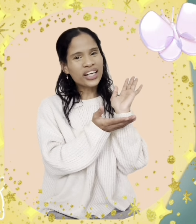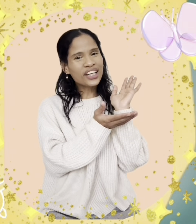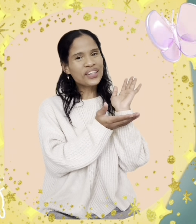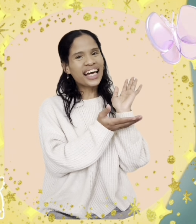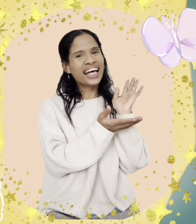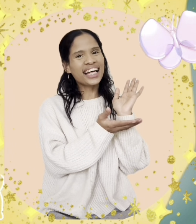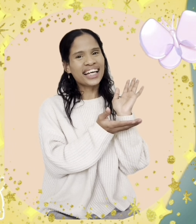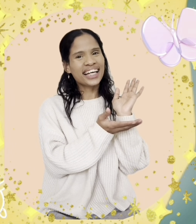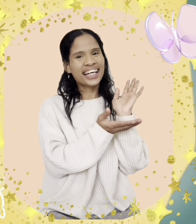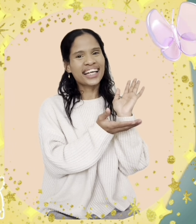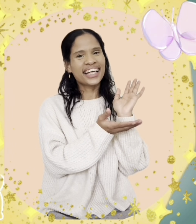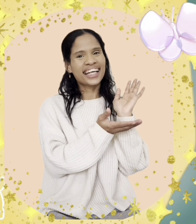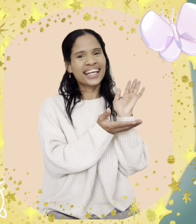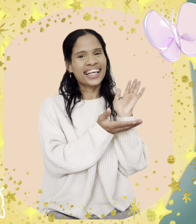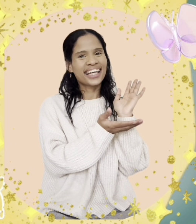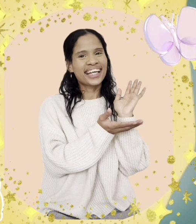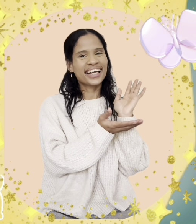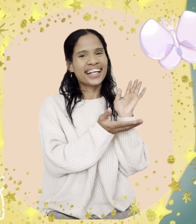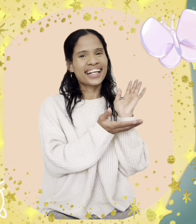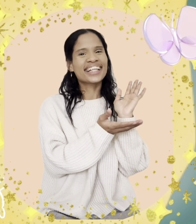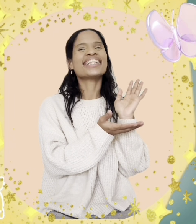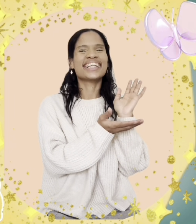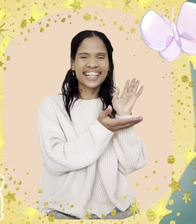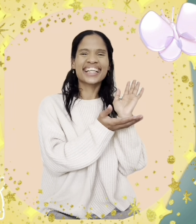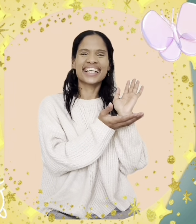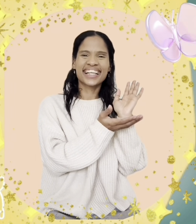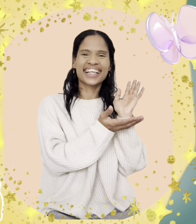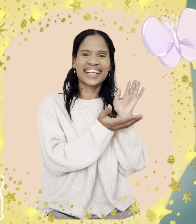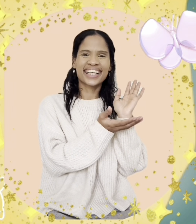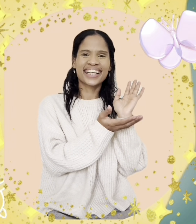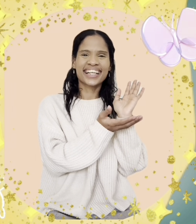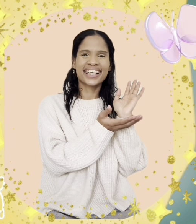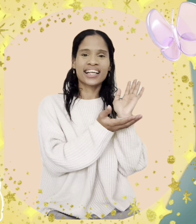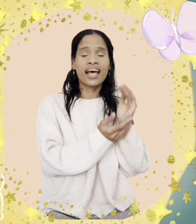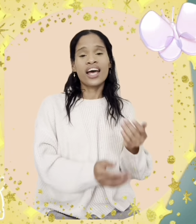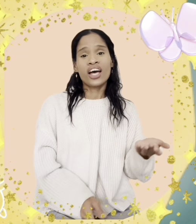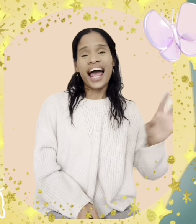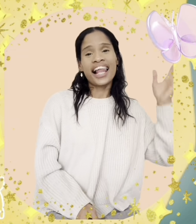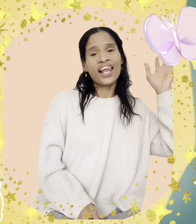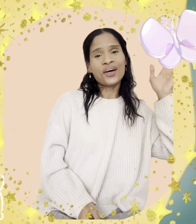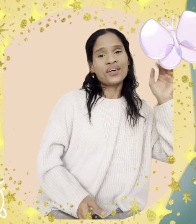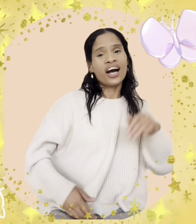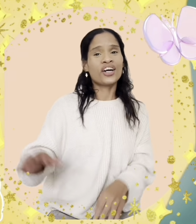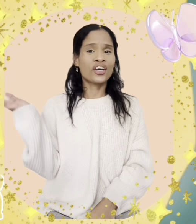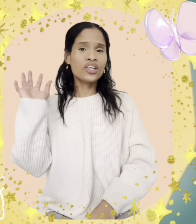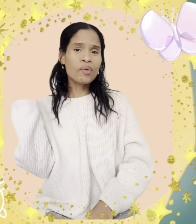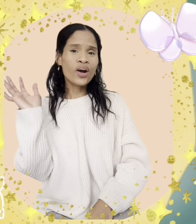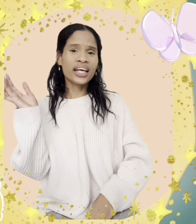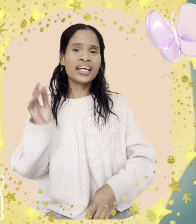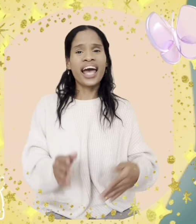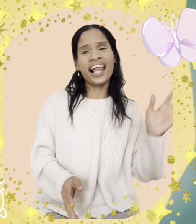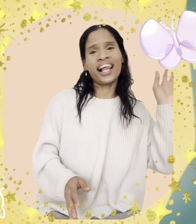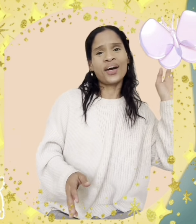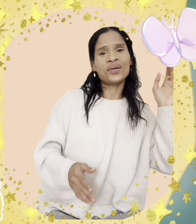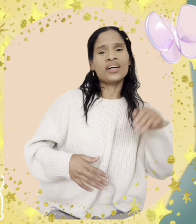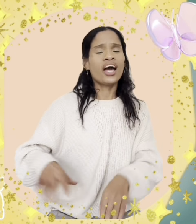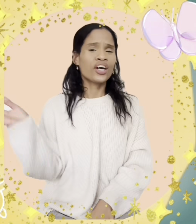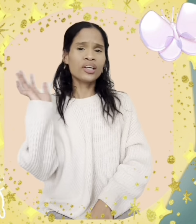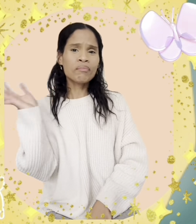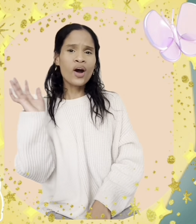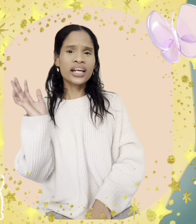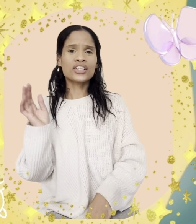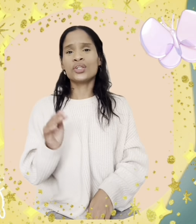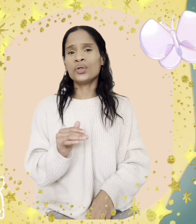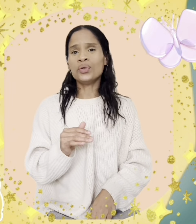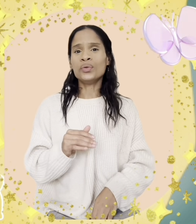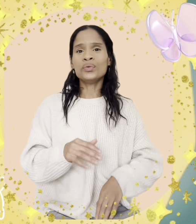Good morning, Luna. Hi, yes, good morning, Tanya. Good morning. Hello, good morning, hello,